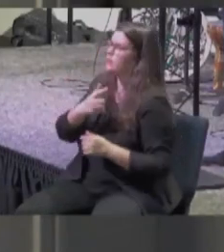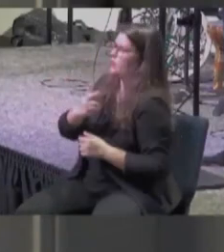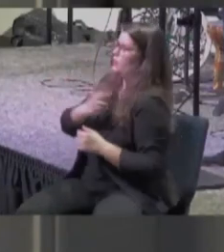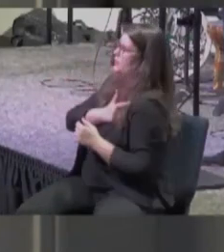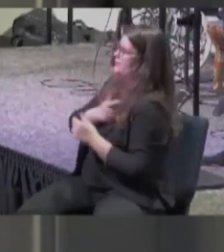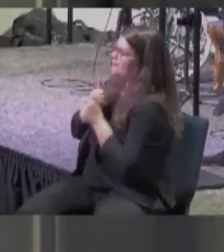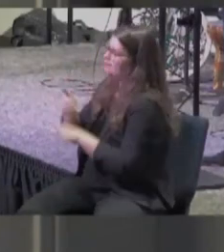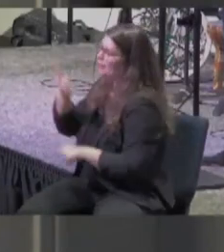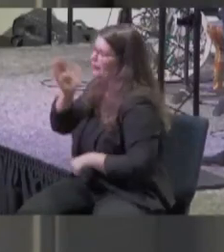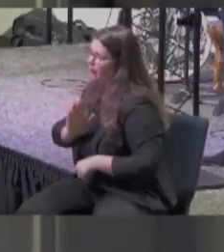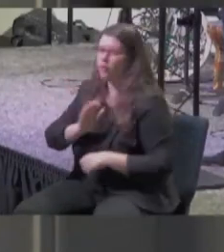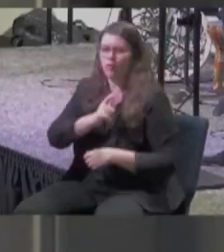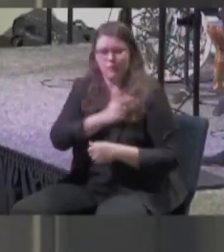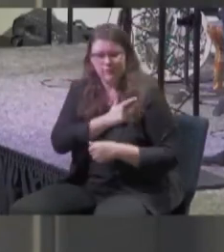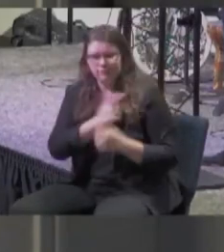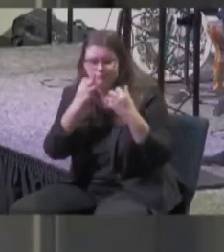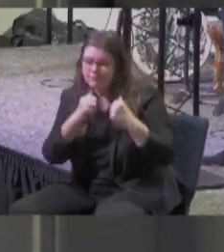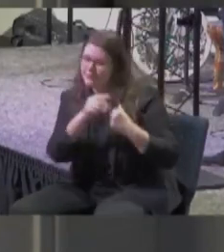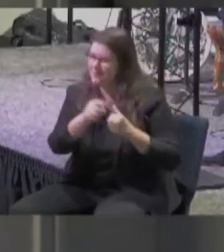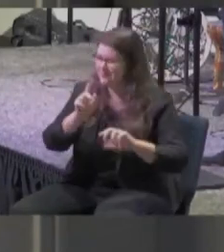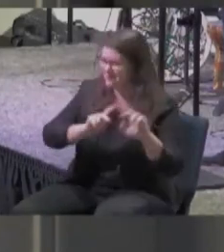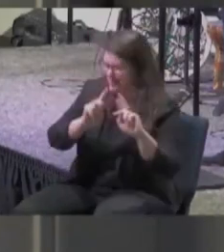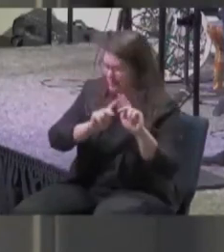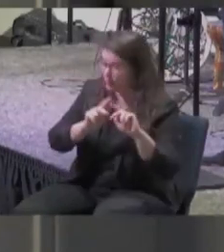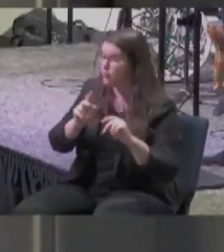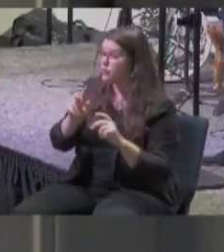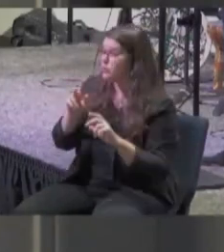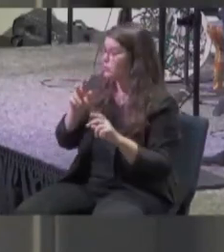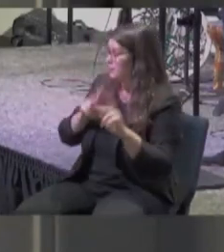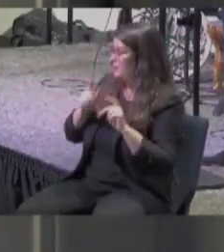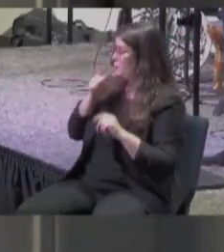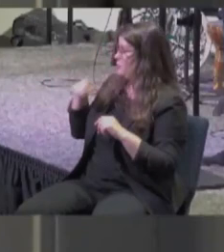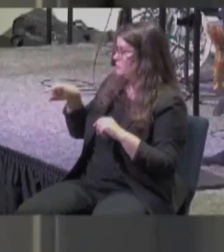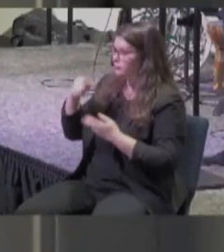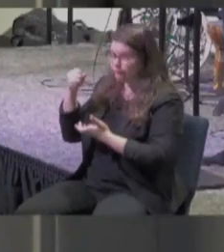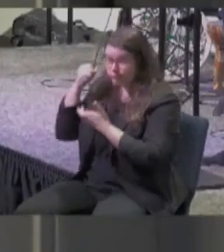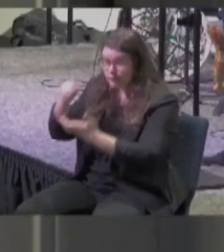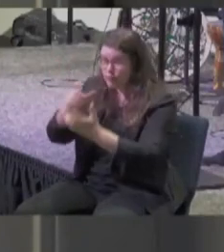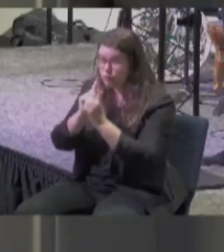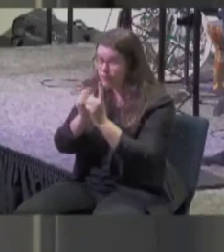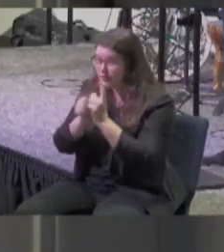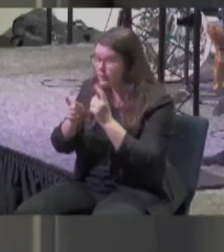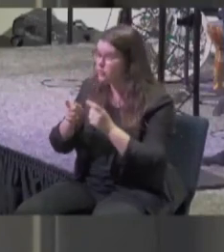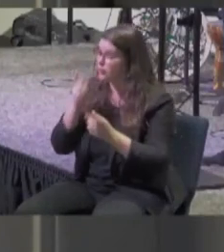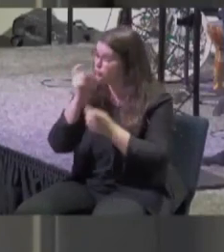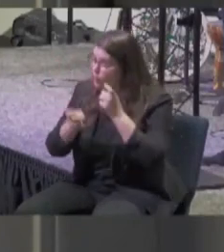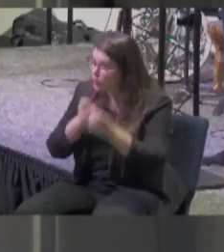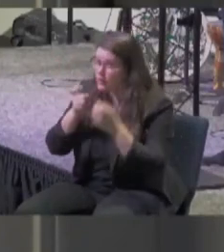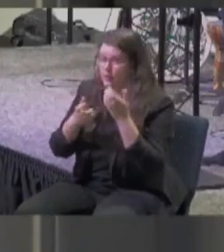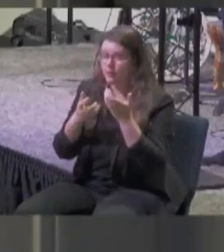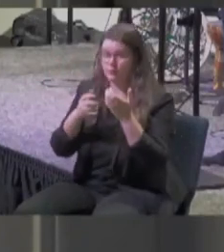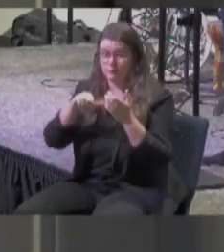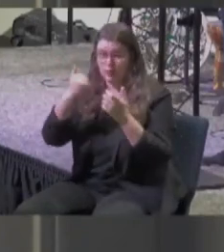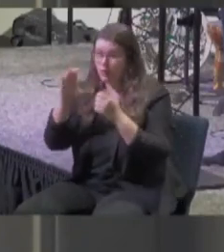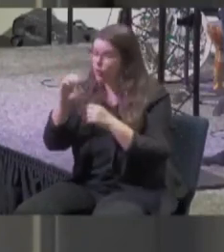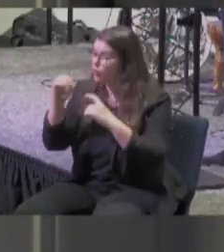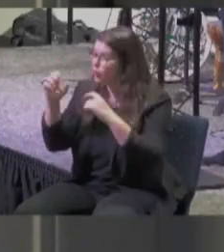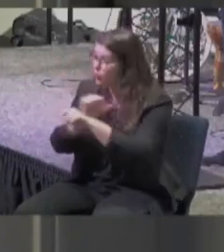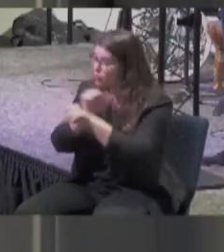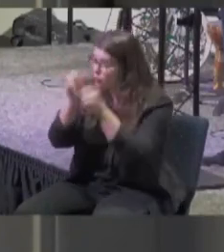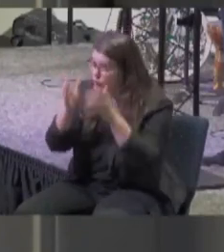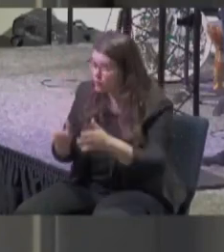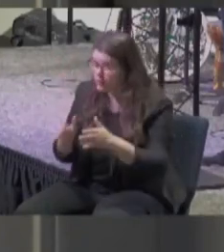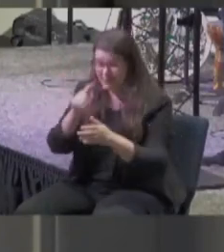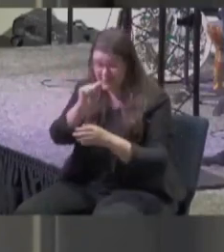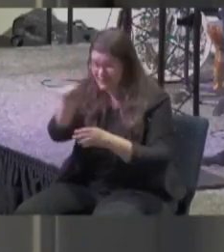To those who commission our translations, donate to our organizations and pay our salaries, to our colleagues and partners, and